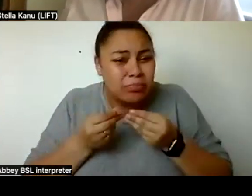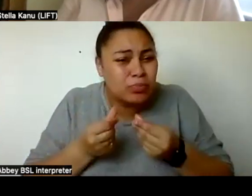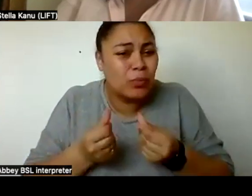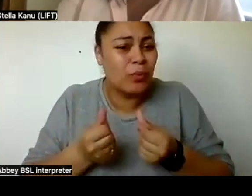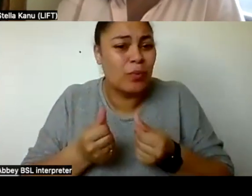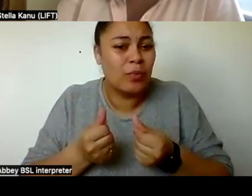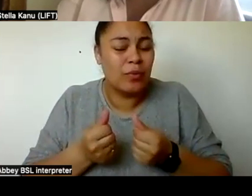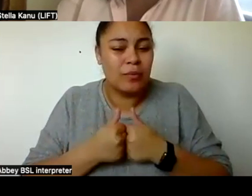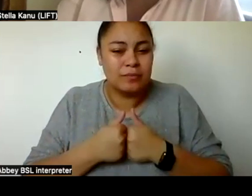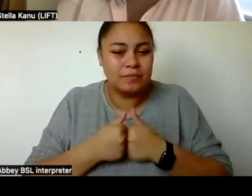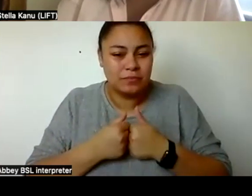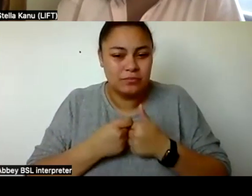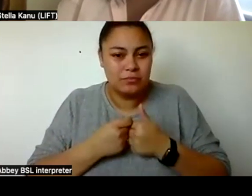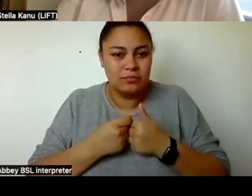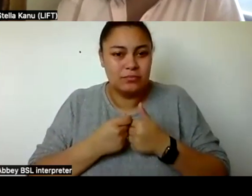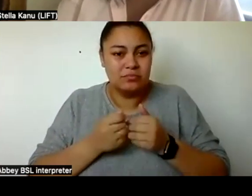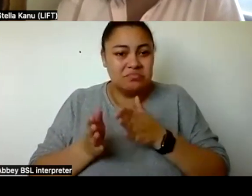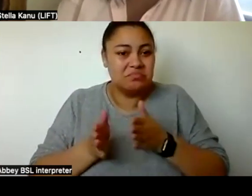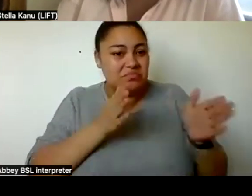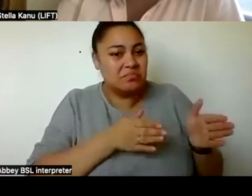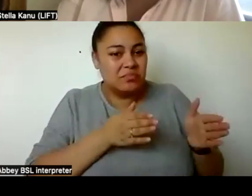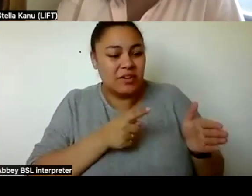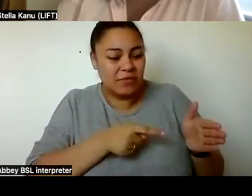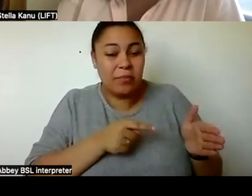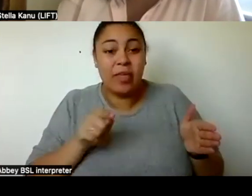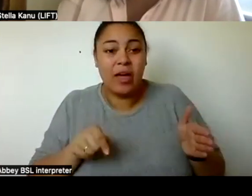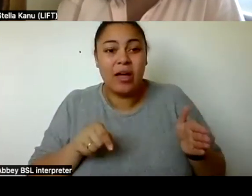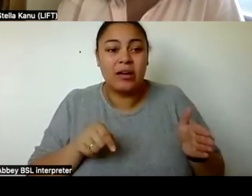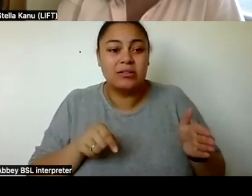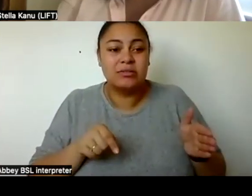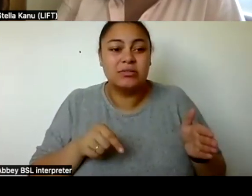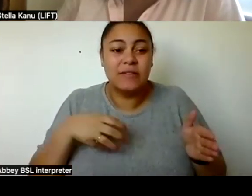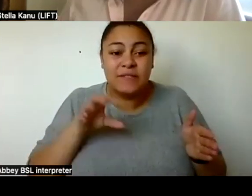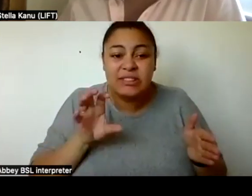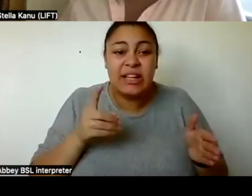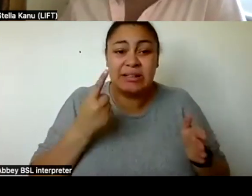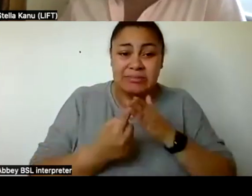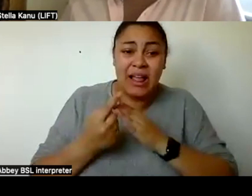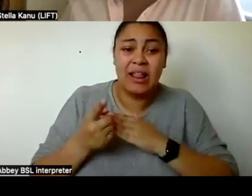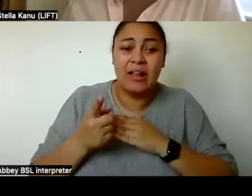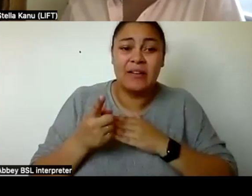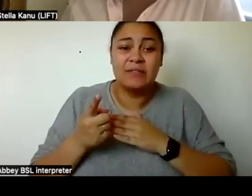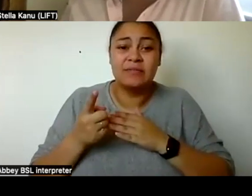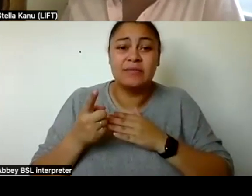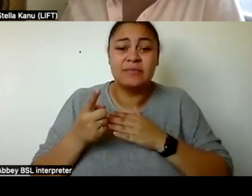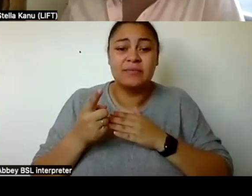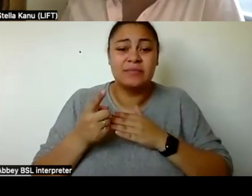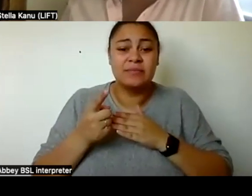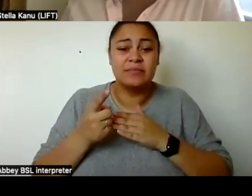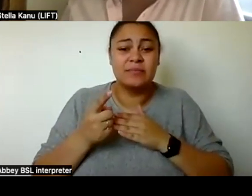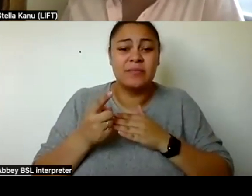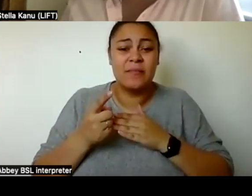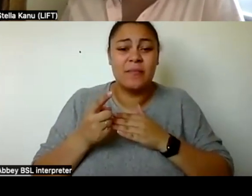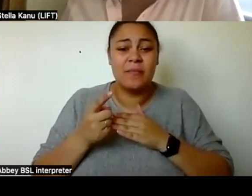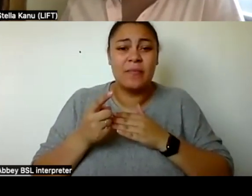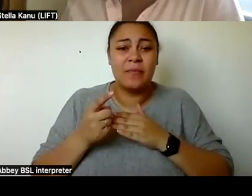one. But aside from the visas themselves, I mean, creating those welcome packs with my sort of theatre producer head on